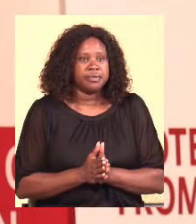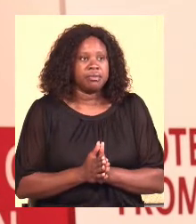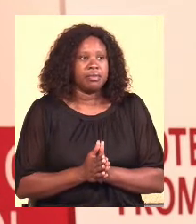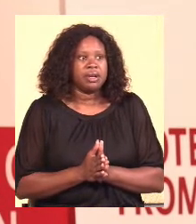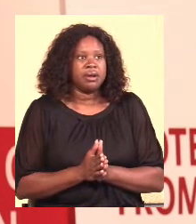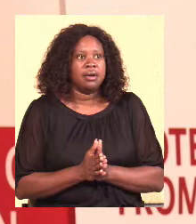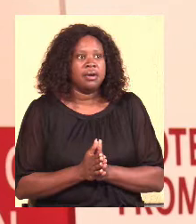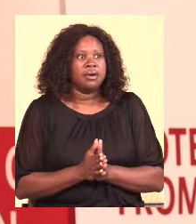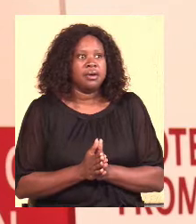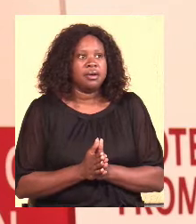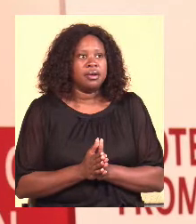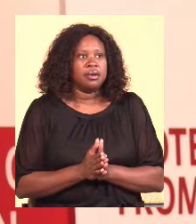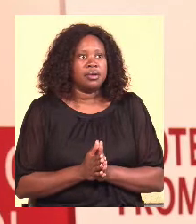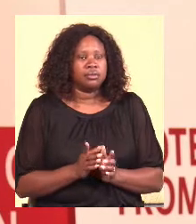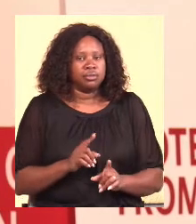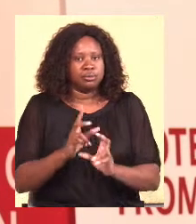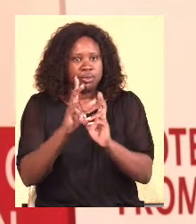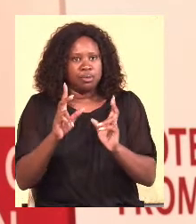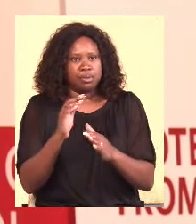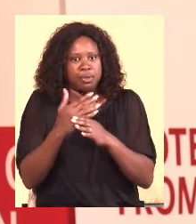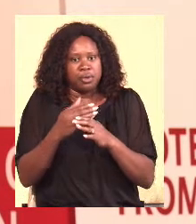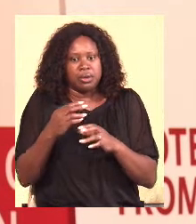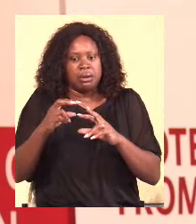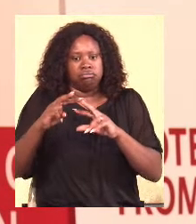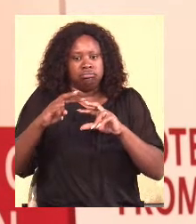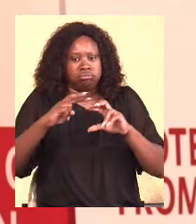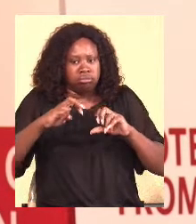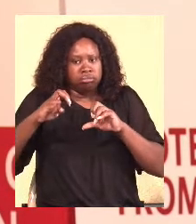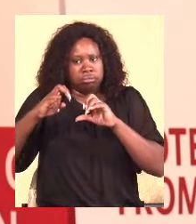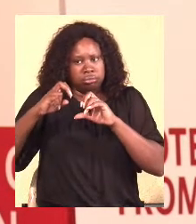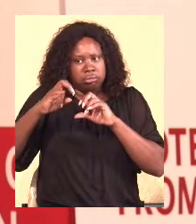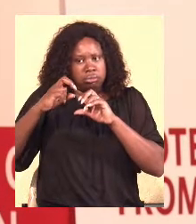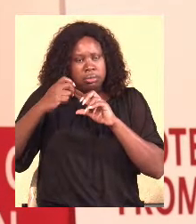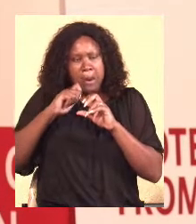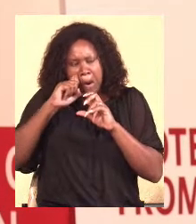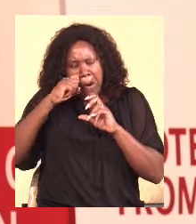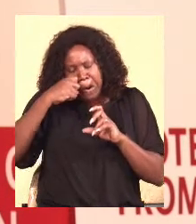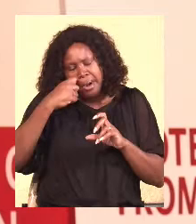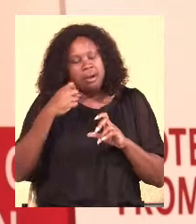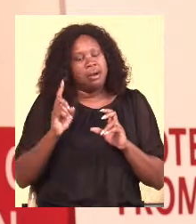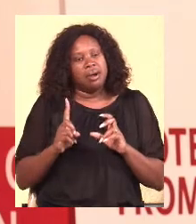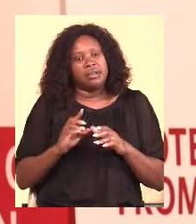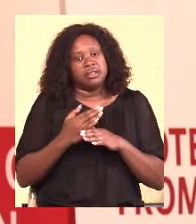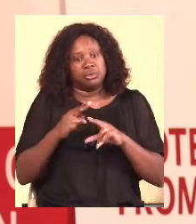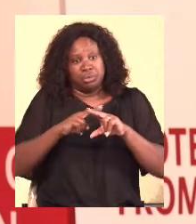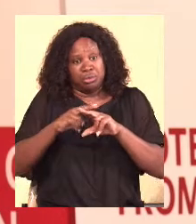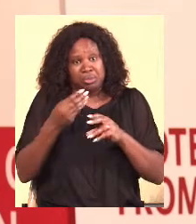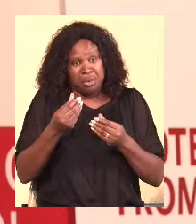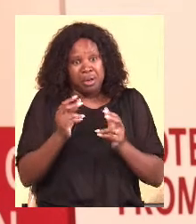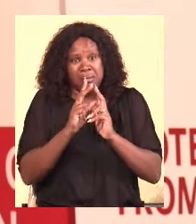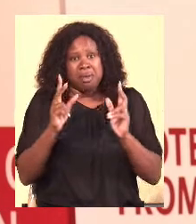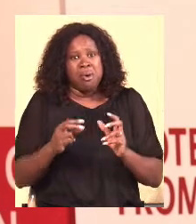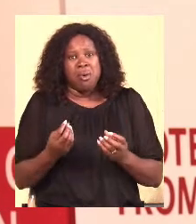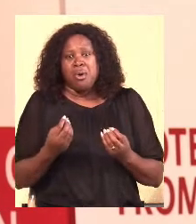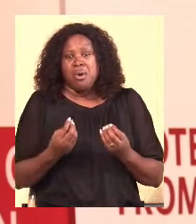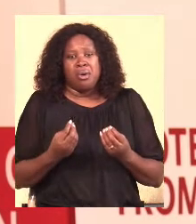definition. You don't just test people for the sake of testing, because otherwise you are also spending money in testing where some people have not been